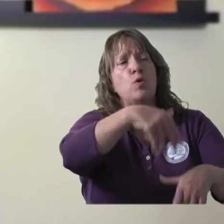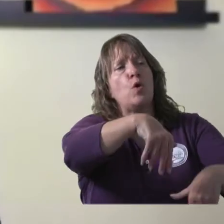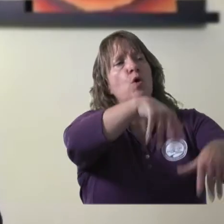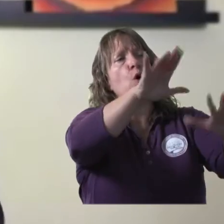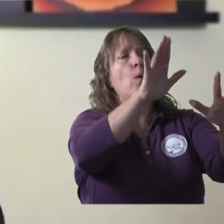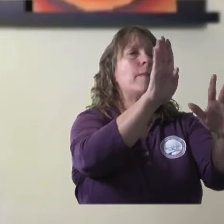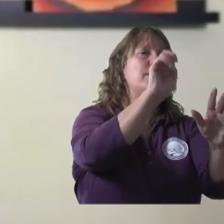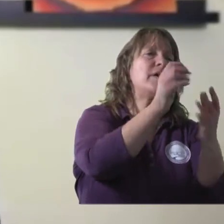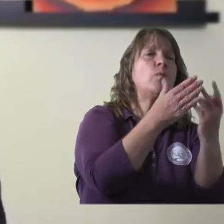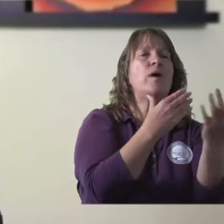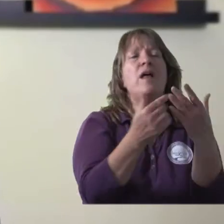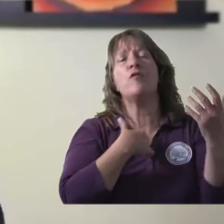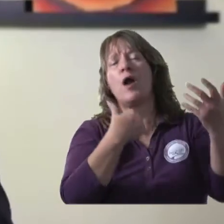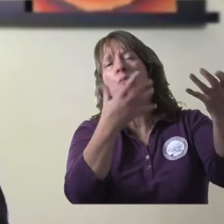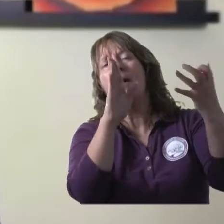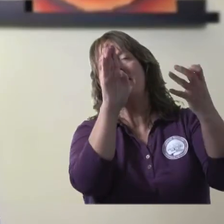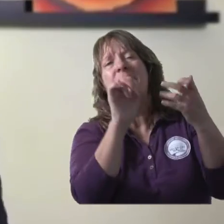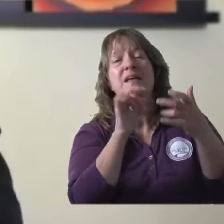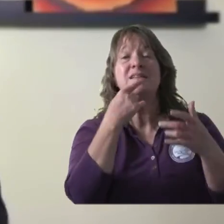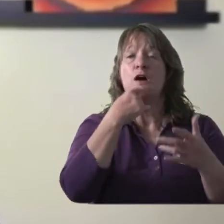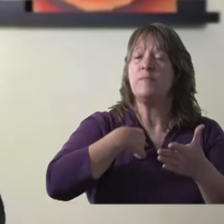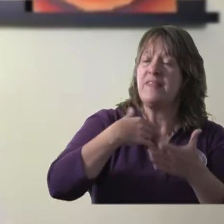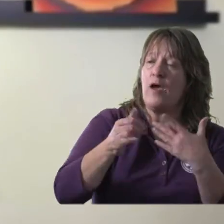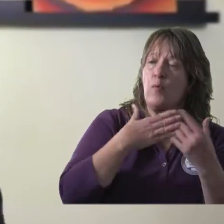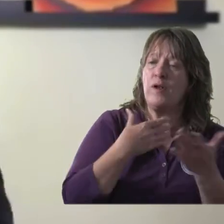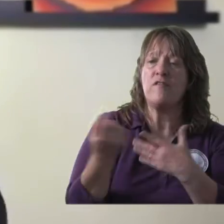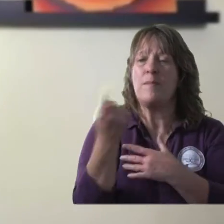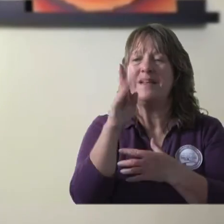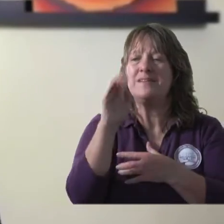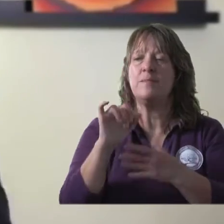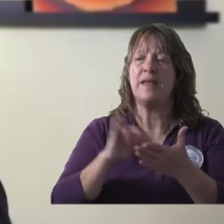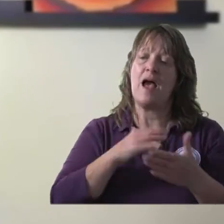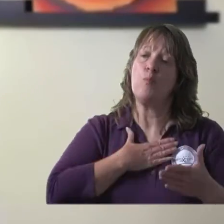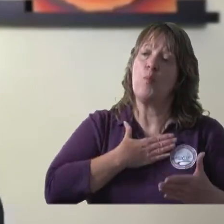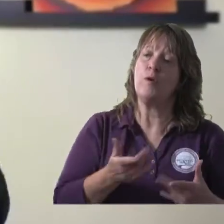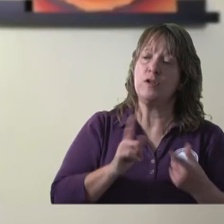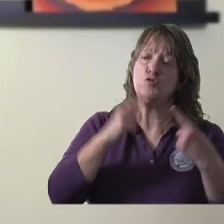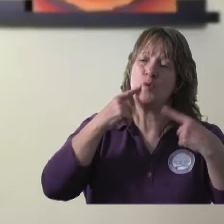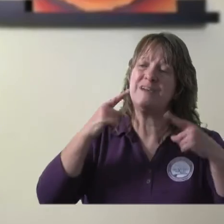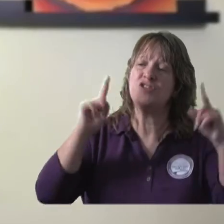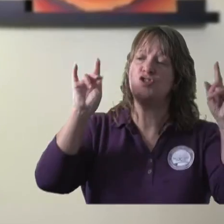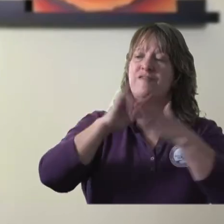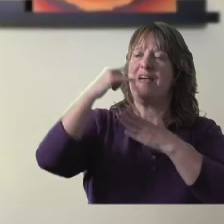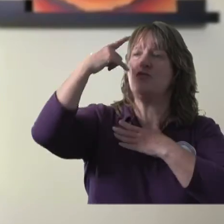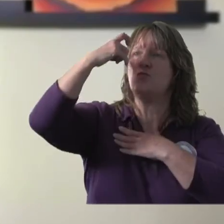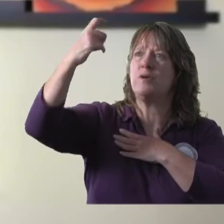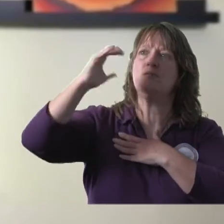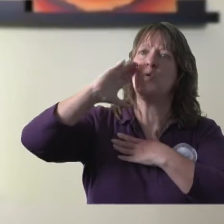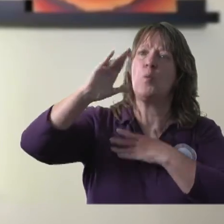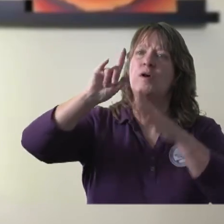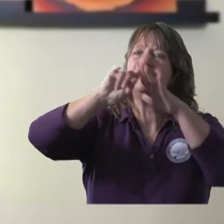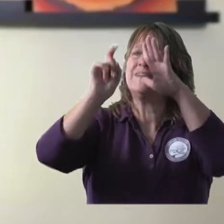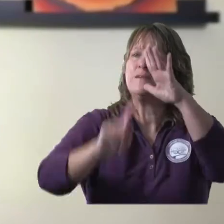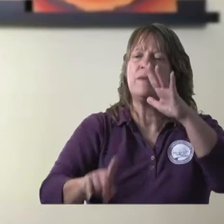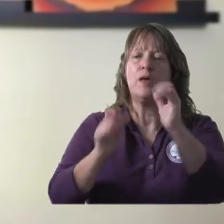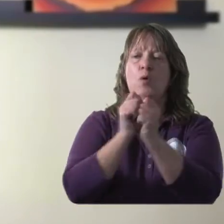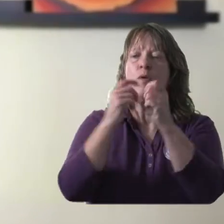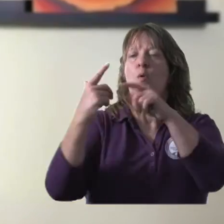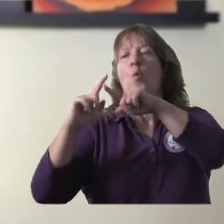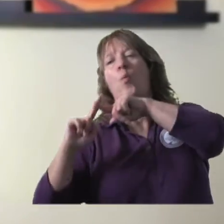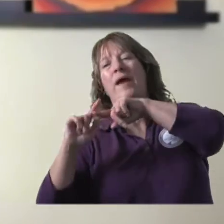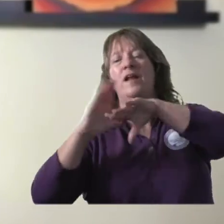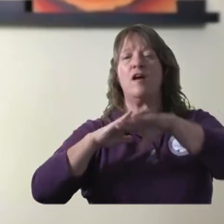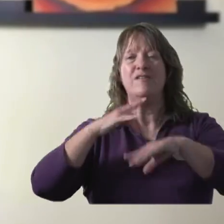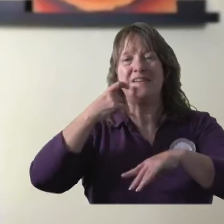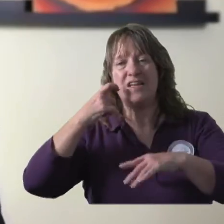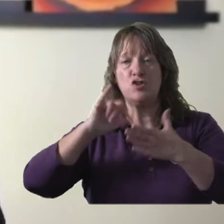and be whatever I want. Tell me that whatever I want better be something I am willing to achieve, that dreams will dissipate under the weight of